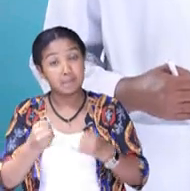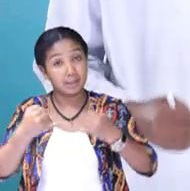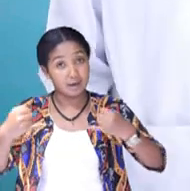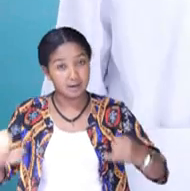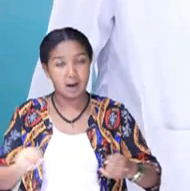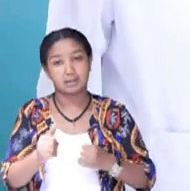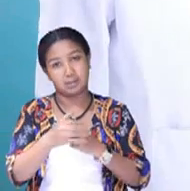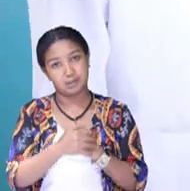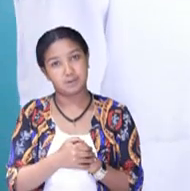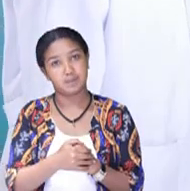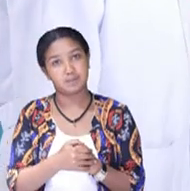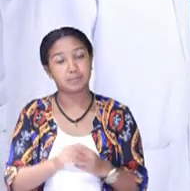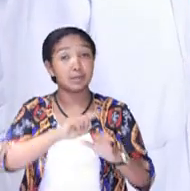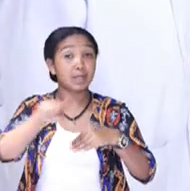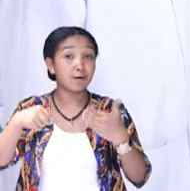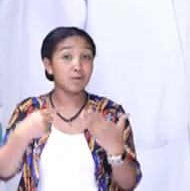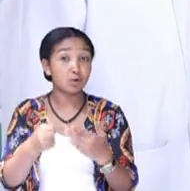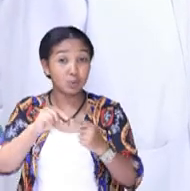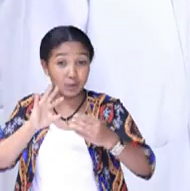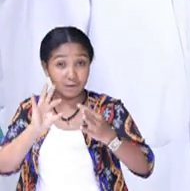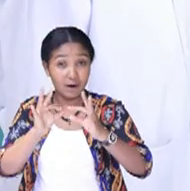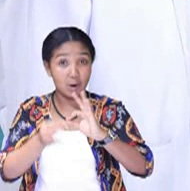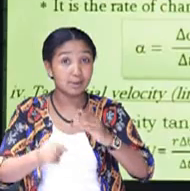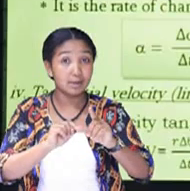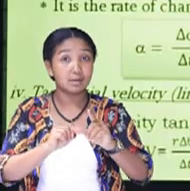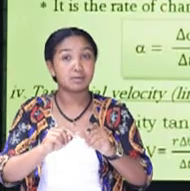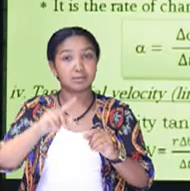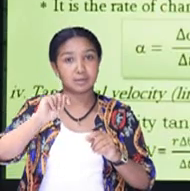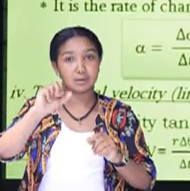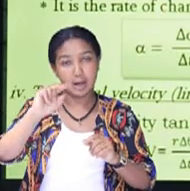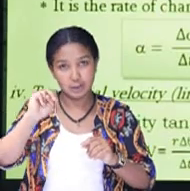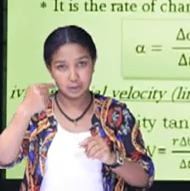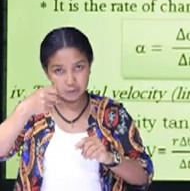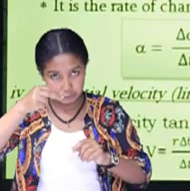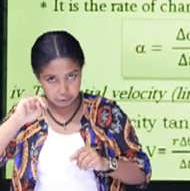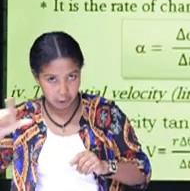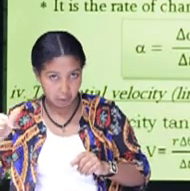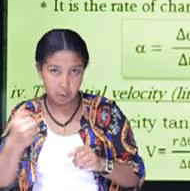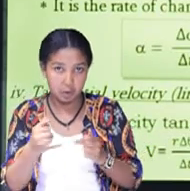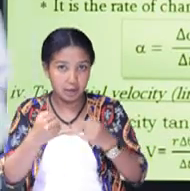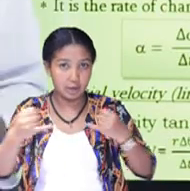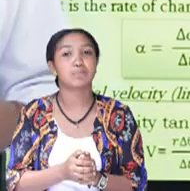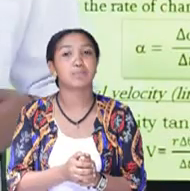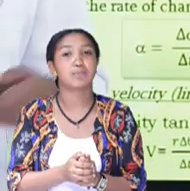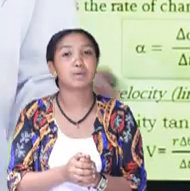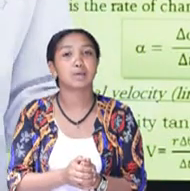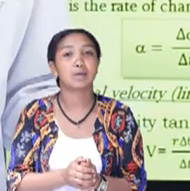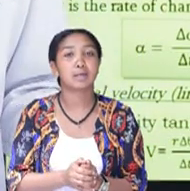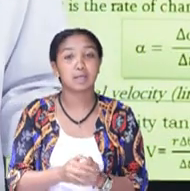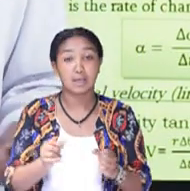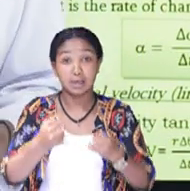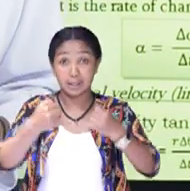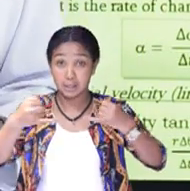linear acceleration. Therefore, to define what tangential velocity or a linear velocity mean, in